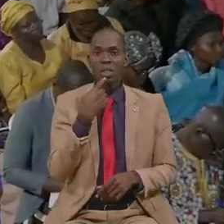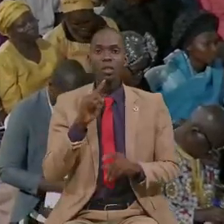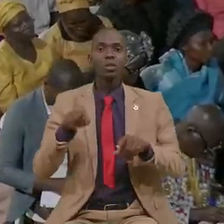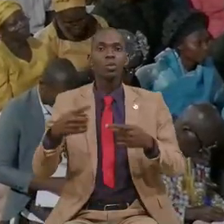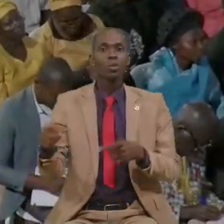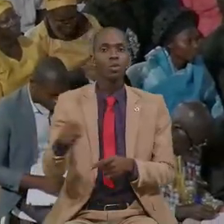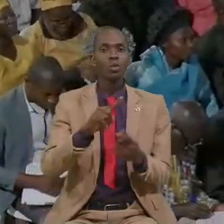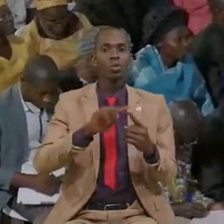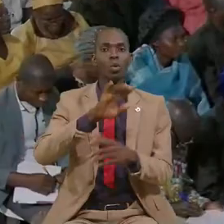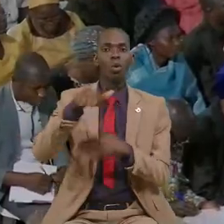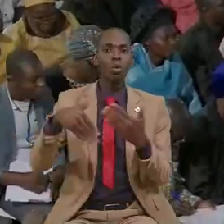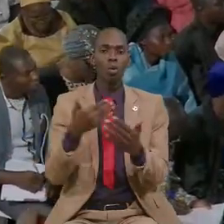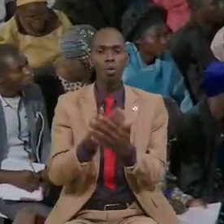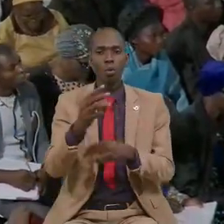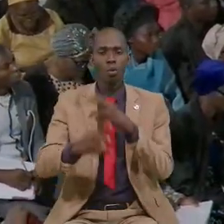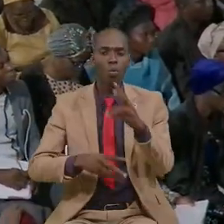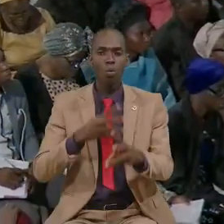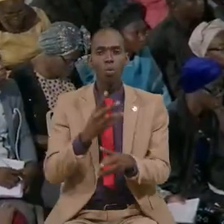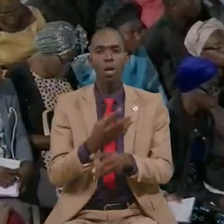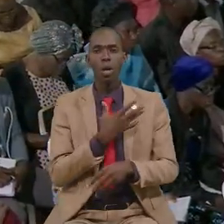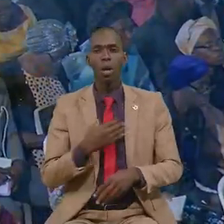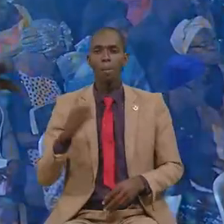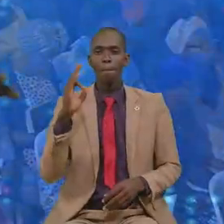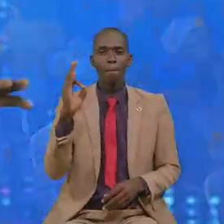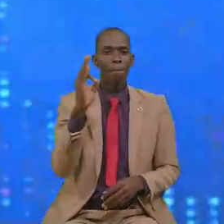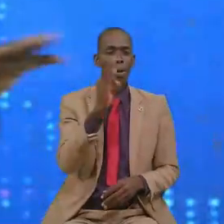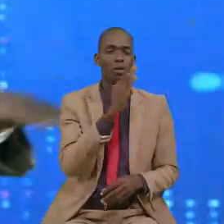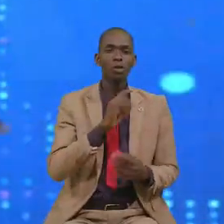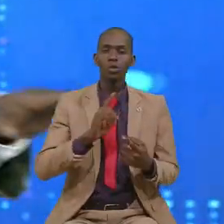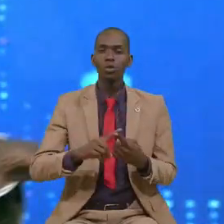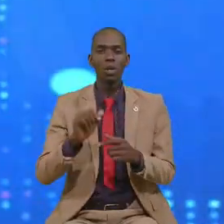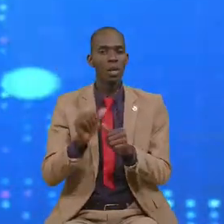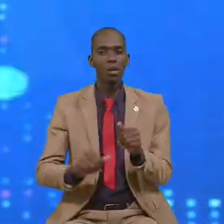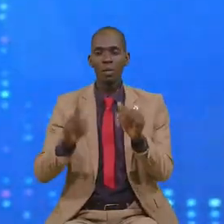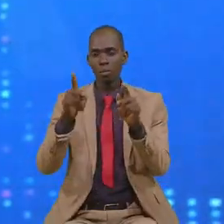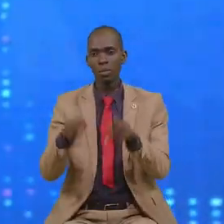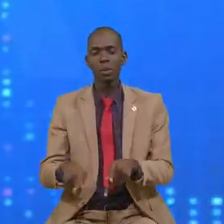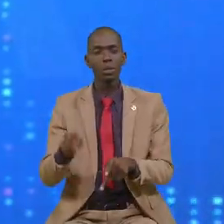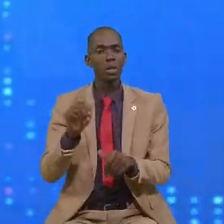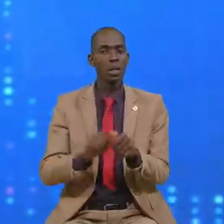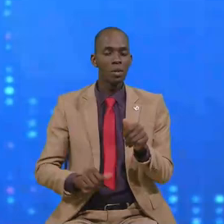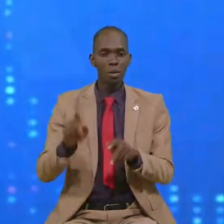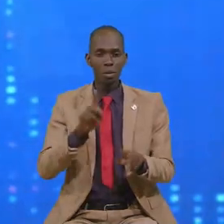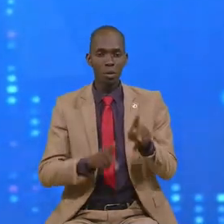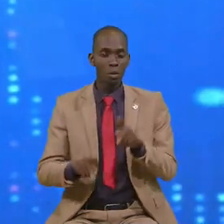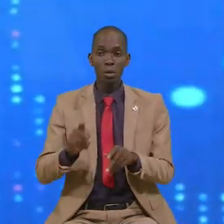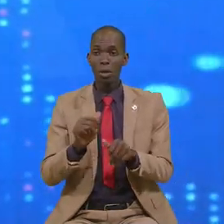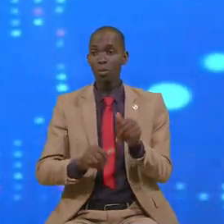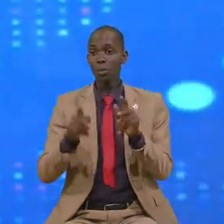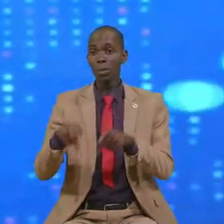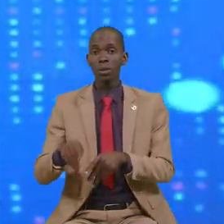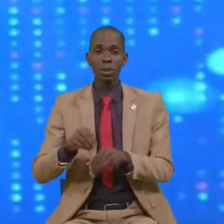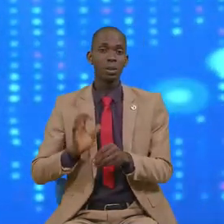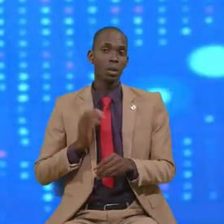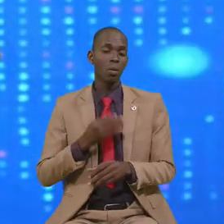and preach the gospel to every creature. That means every creature in our neighborhood, every creature